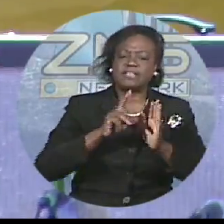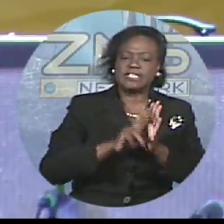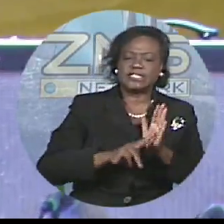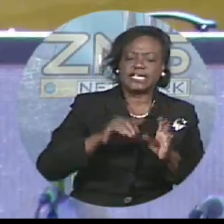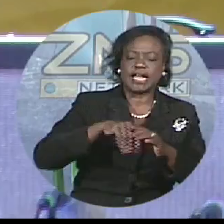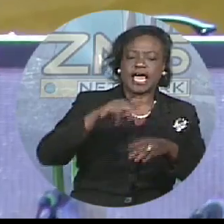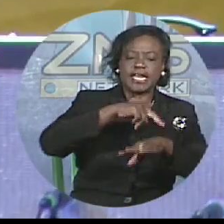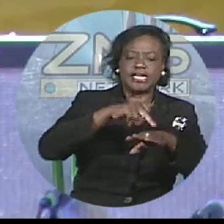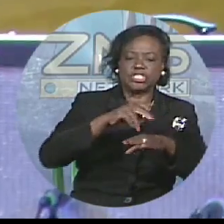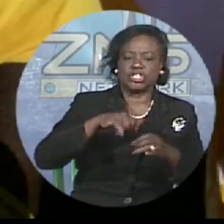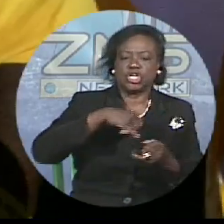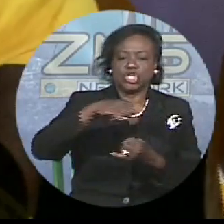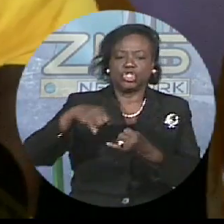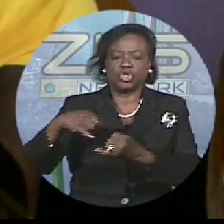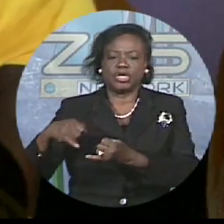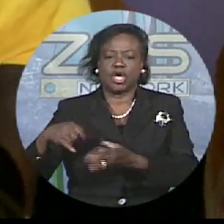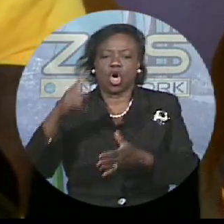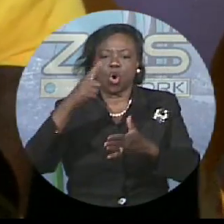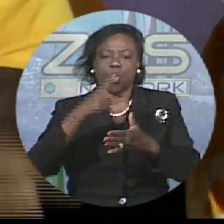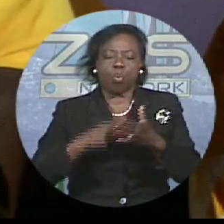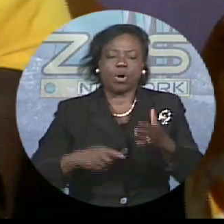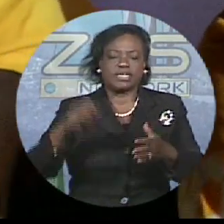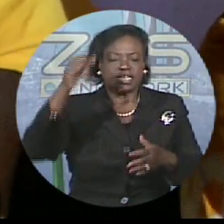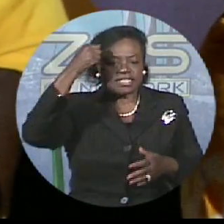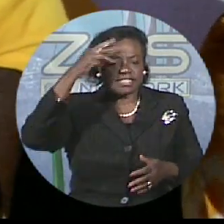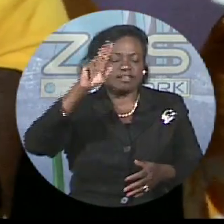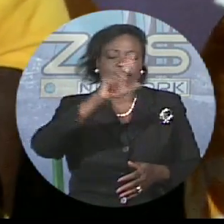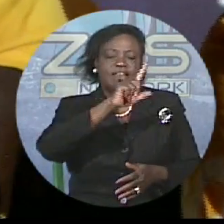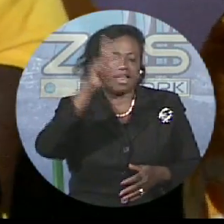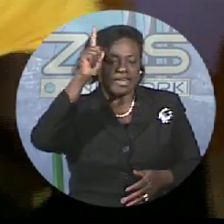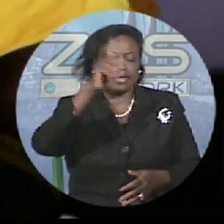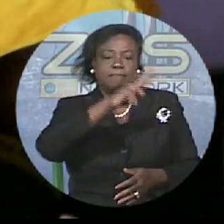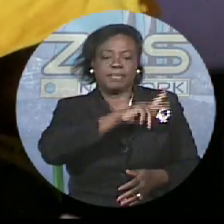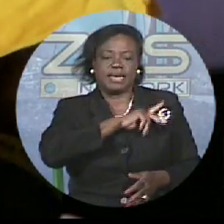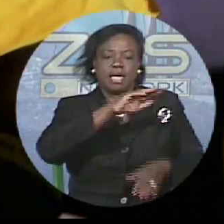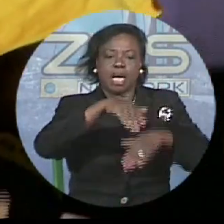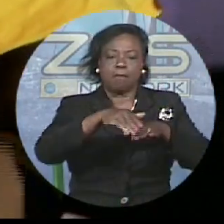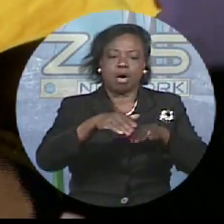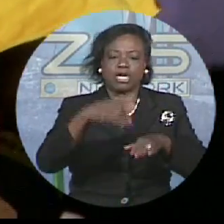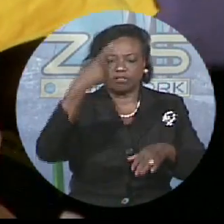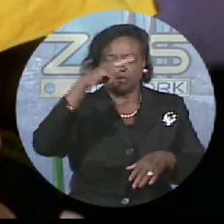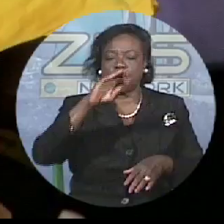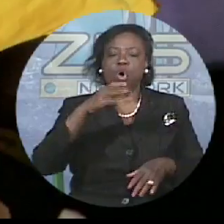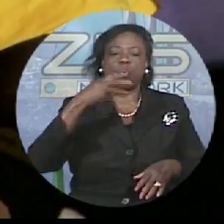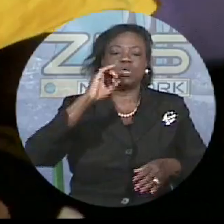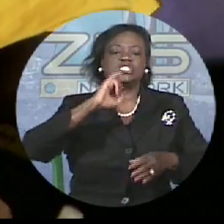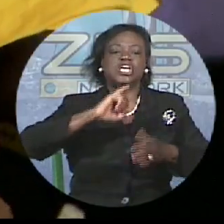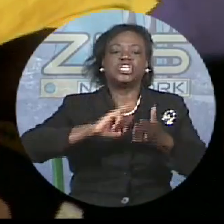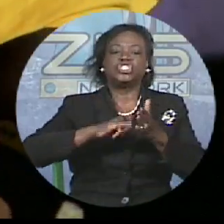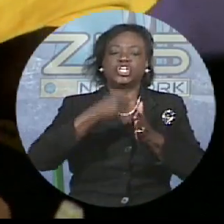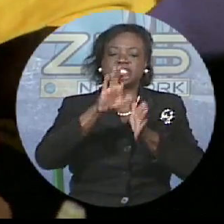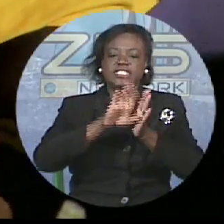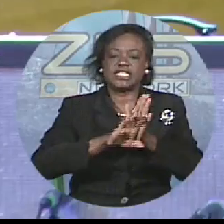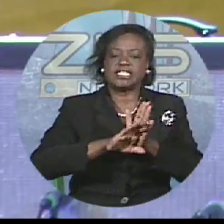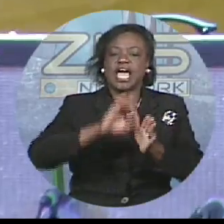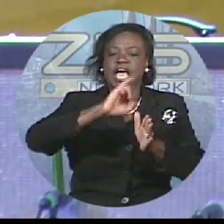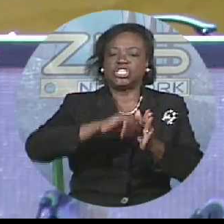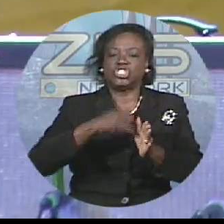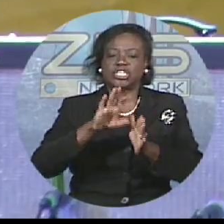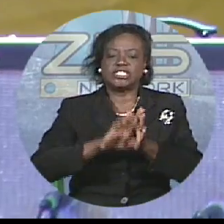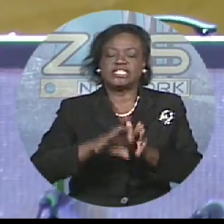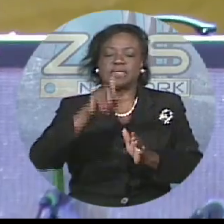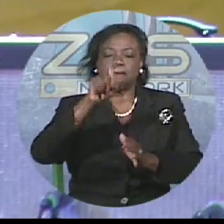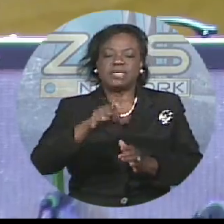journeys. What Sir Lyndon Pinning and others marched for was justice. And justice must be earned in